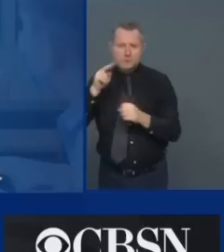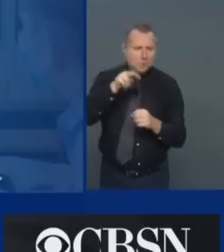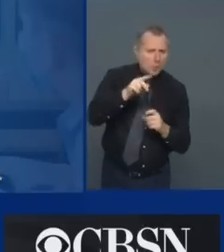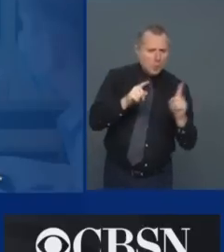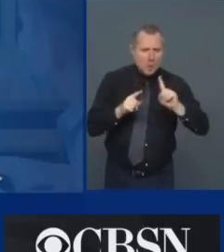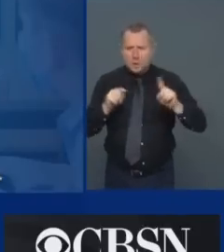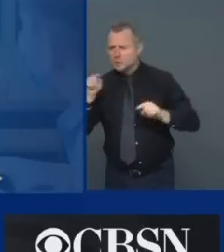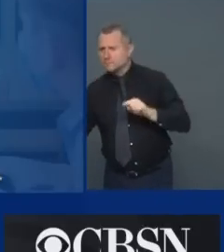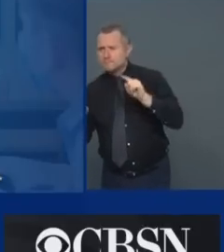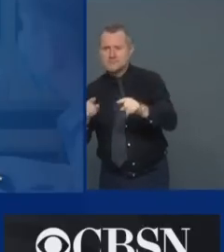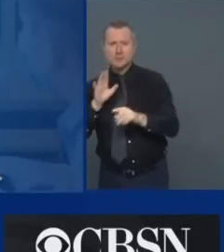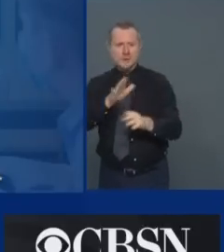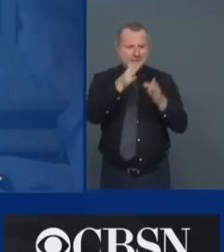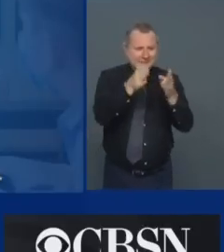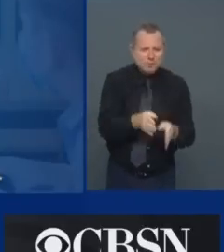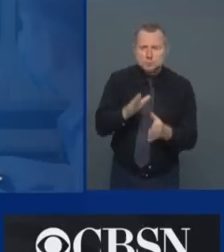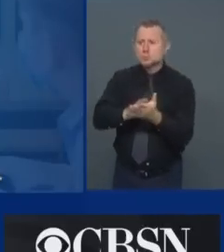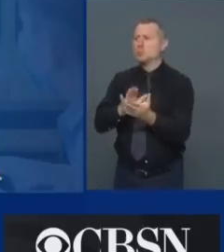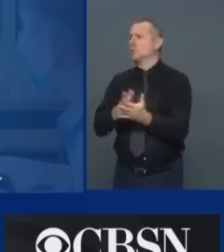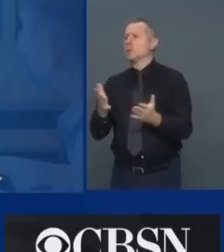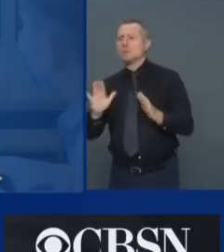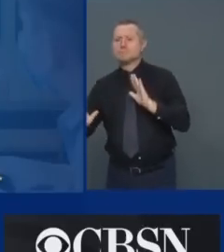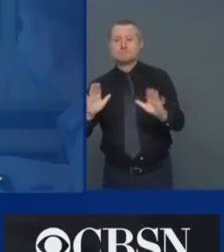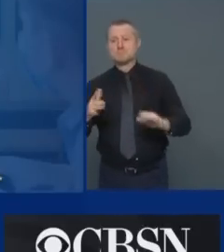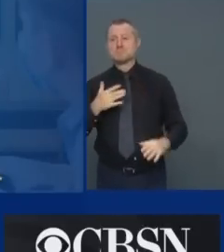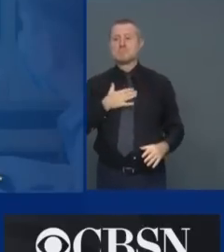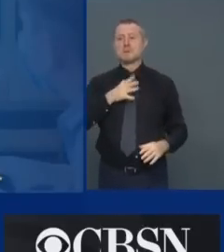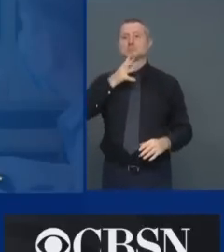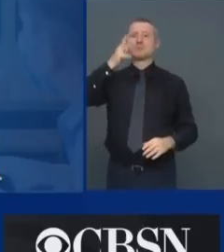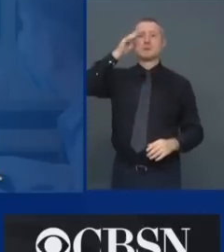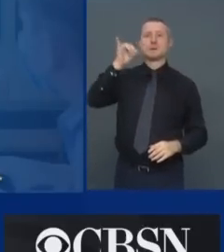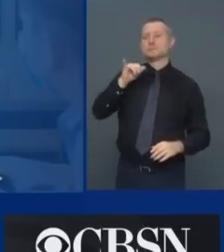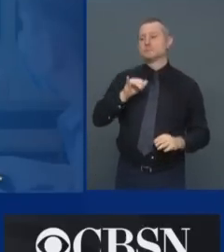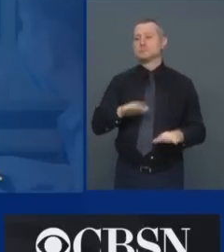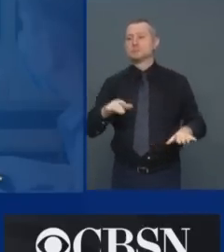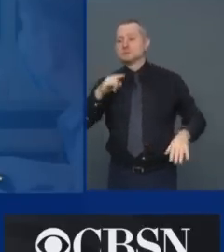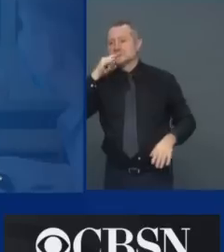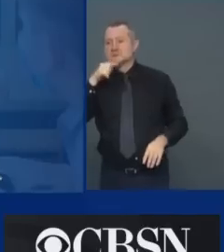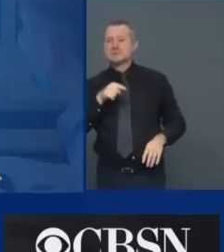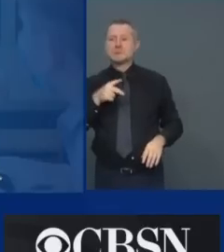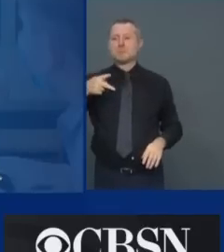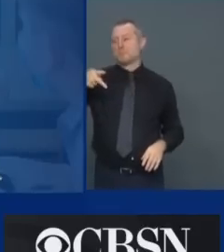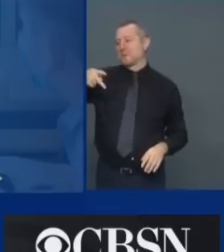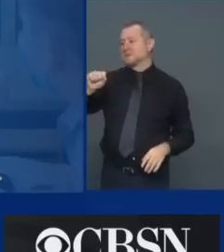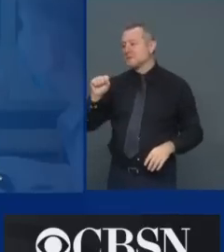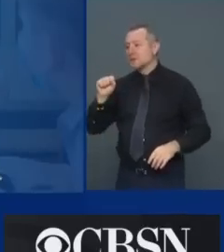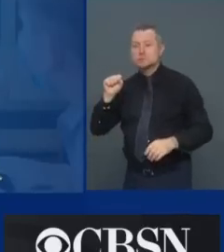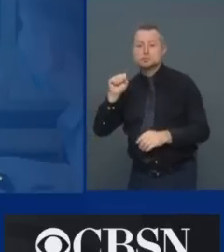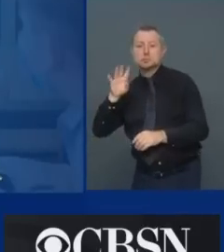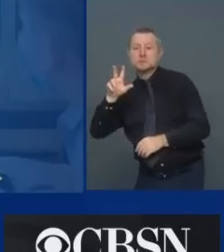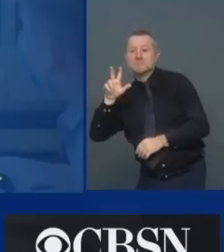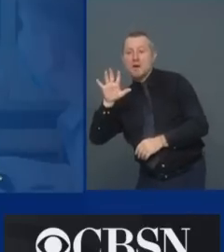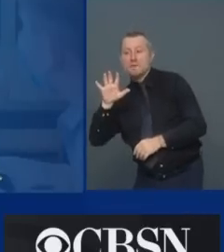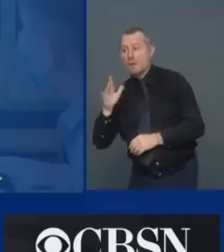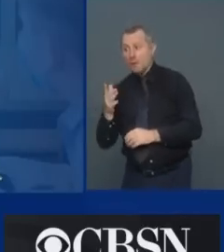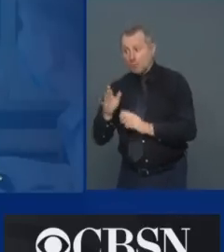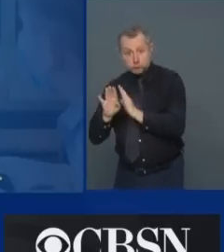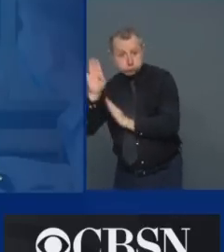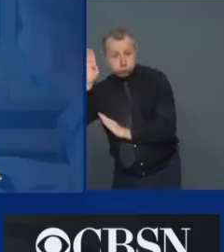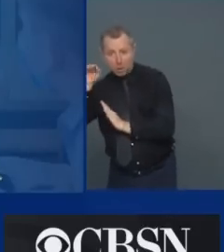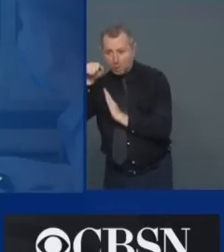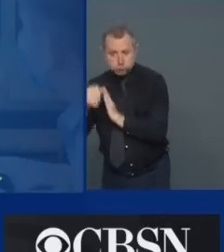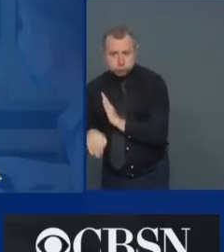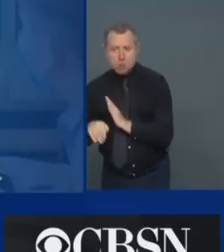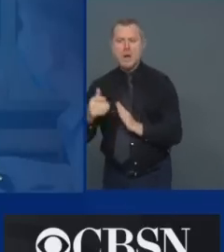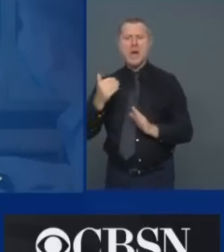doing? My kids go to PS 35. You want to know how PS 35 is doing? You can go to this